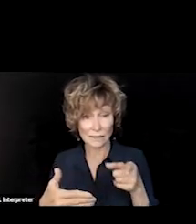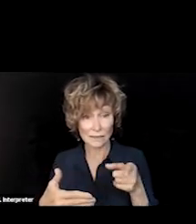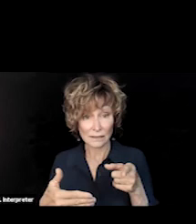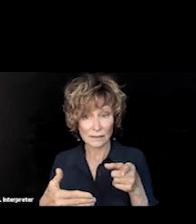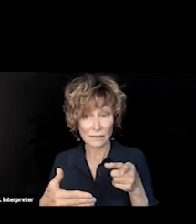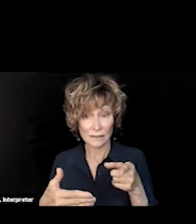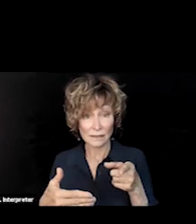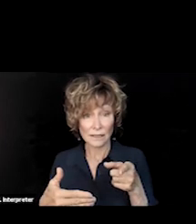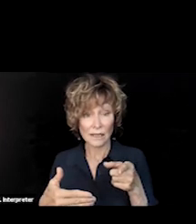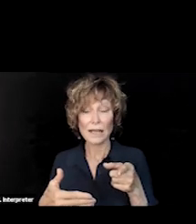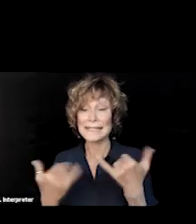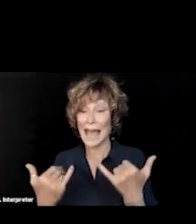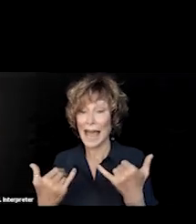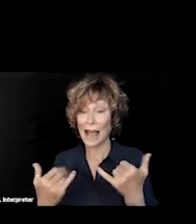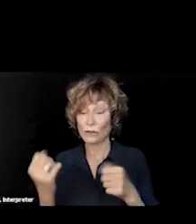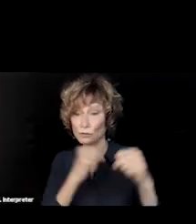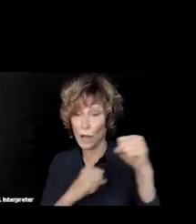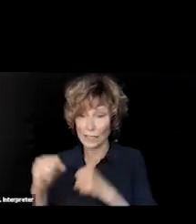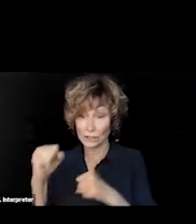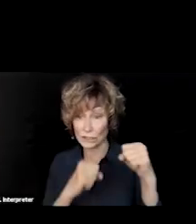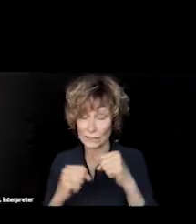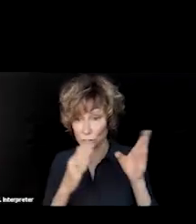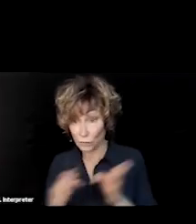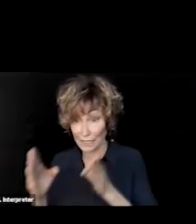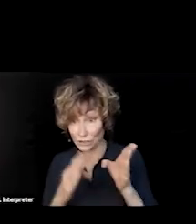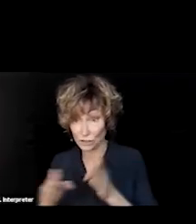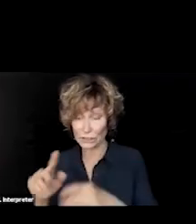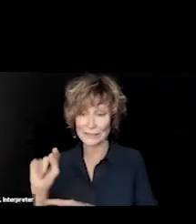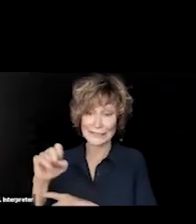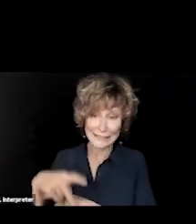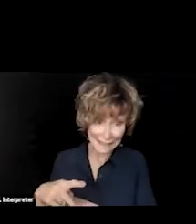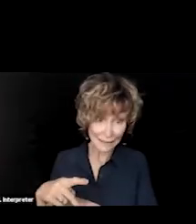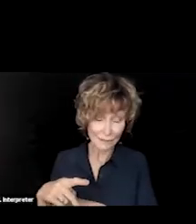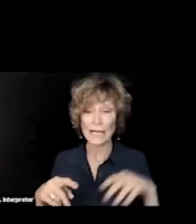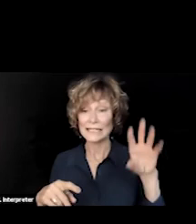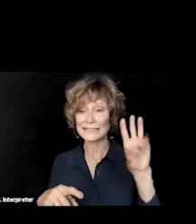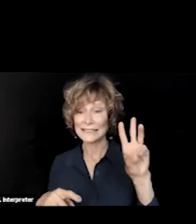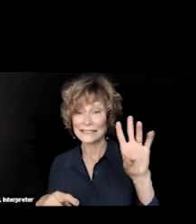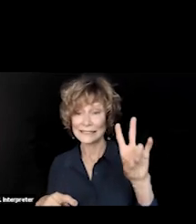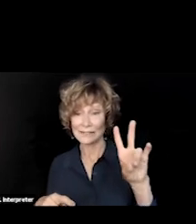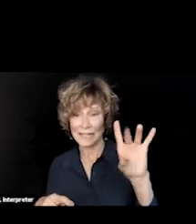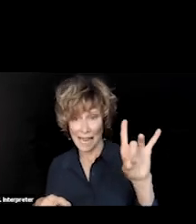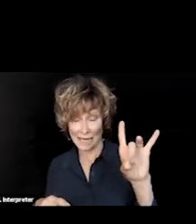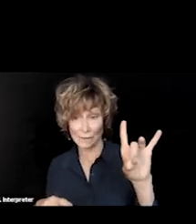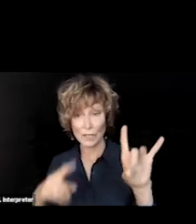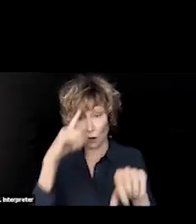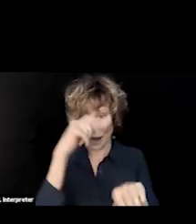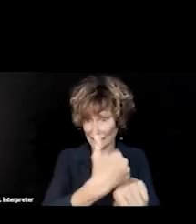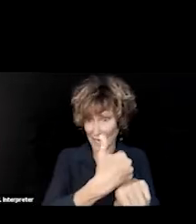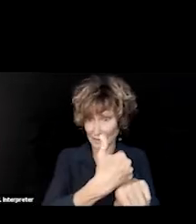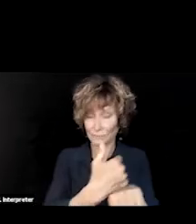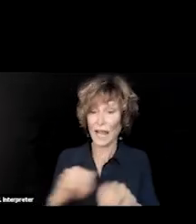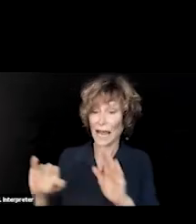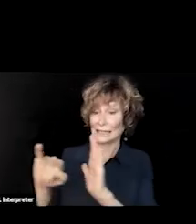timer. Now we're ready for the strategy, tips 6, 7, and 8. We have our mindset right. We've